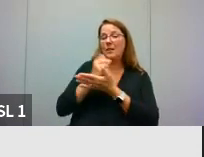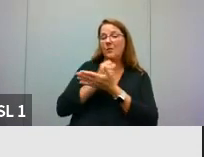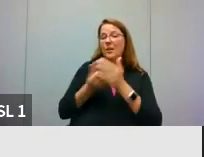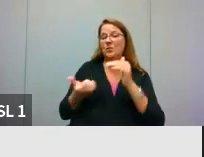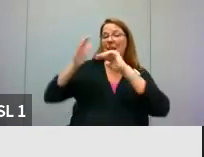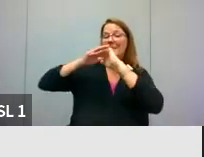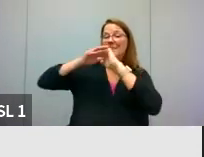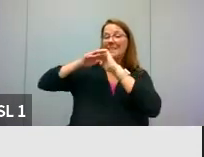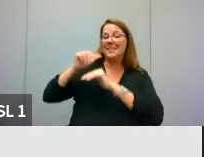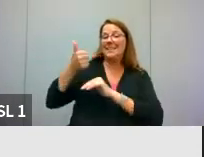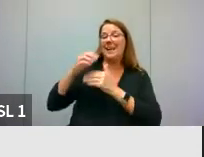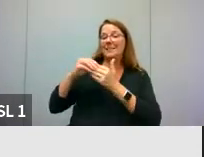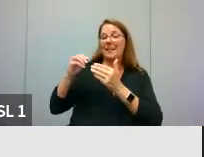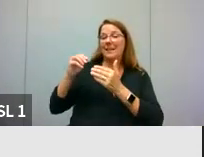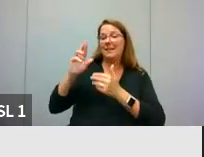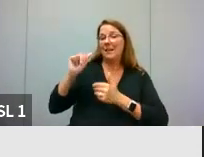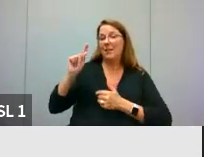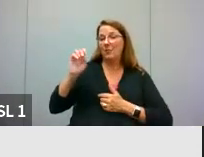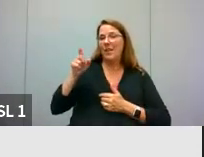$10 rate. They were at